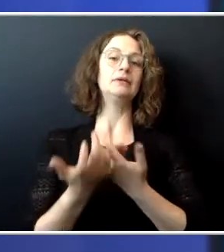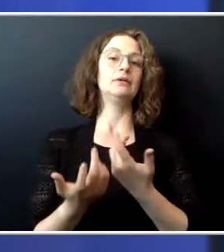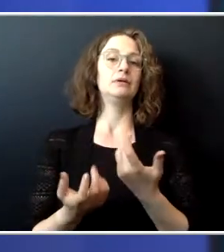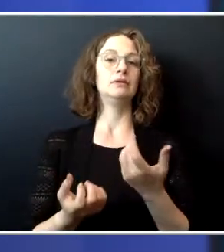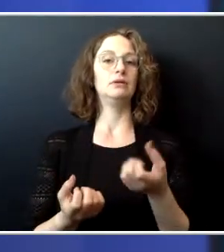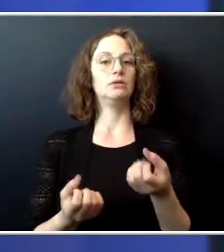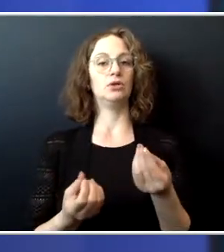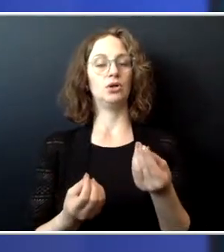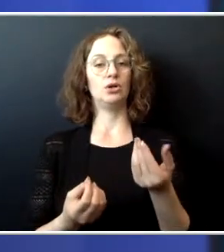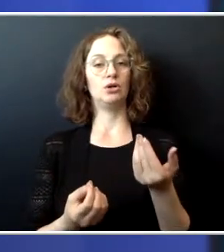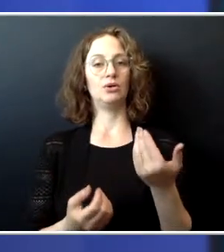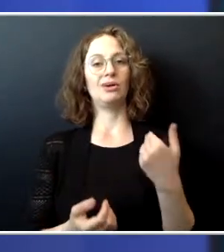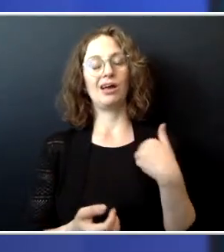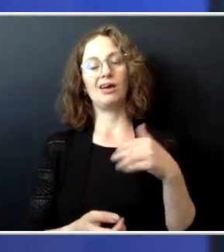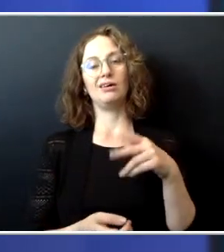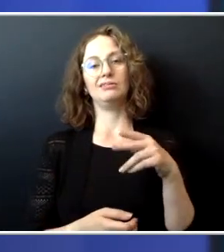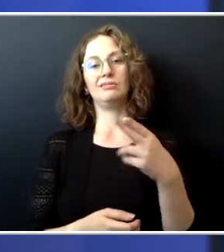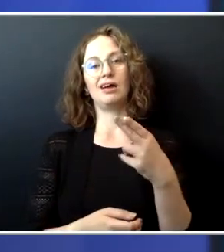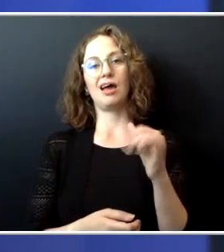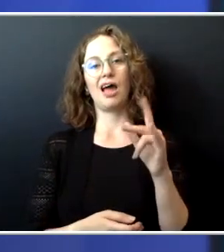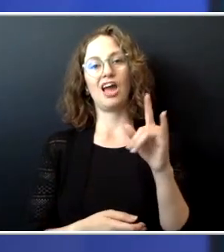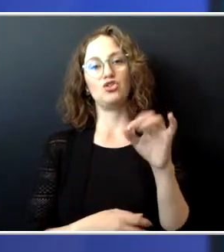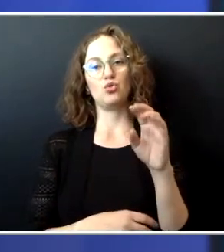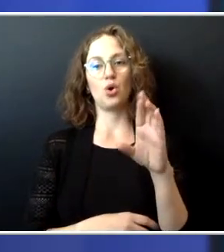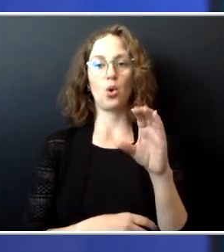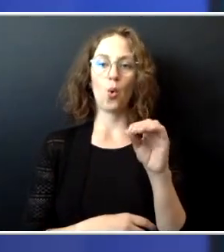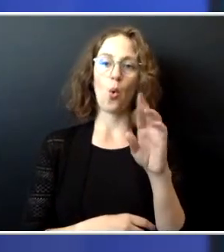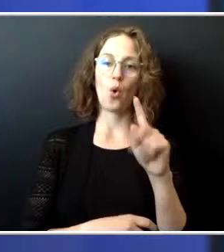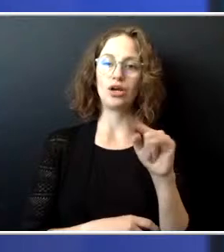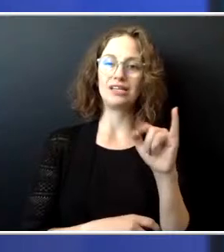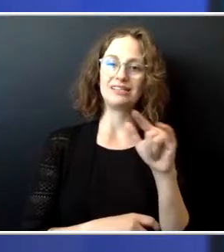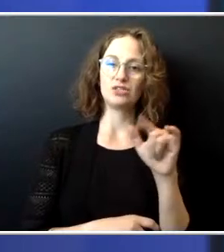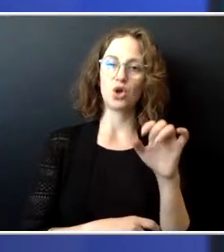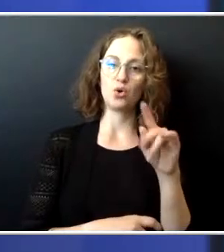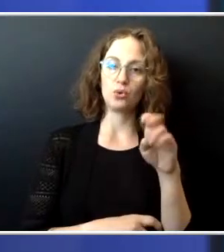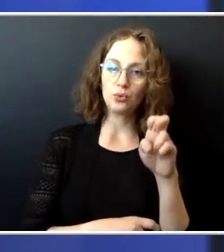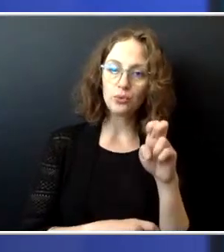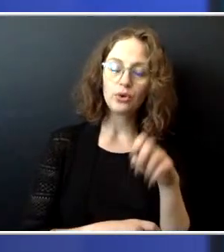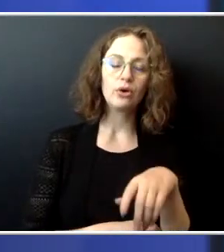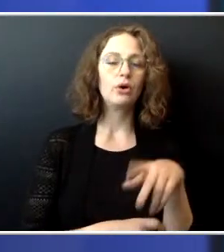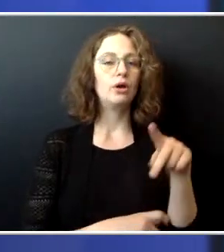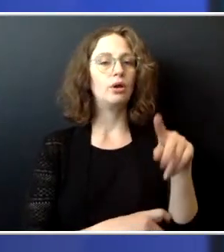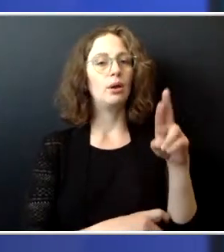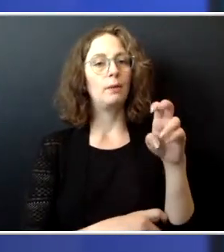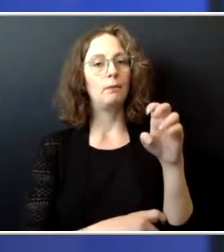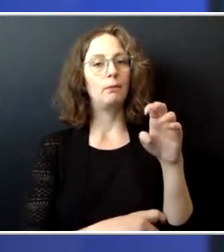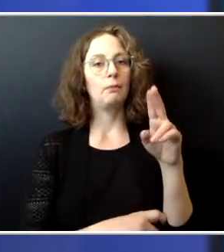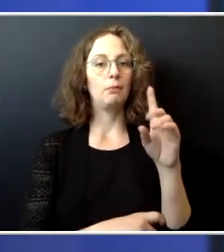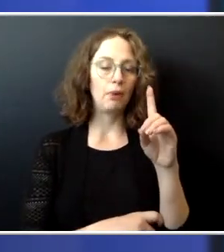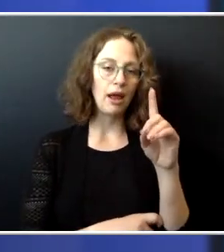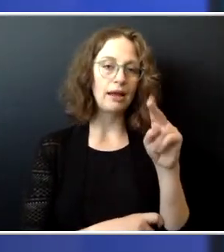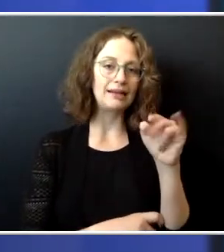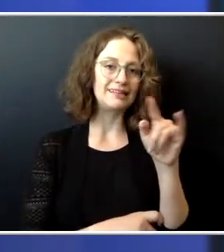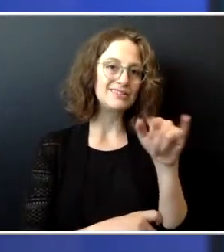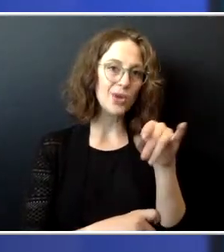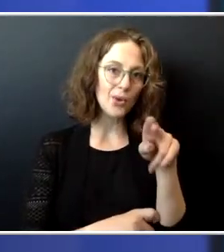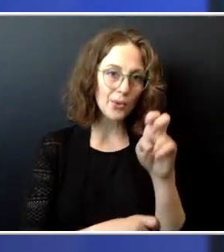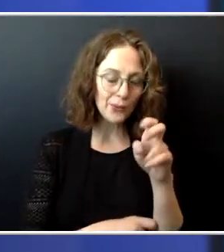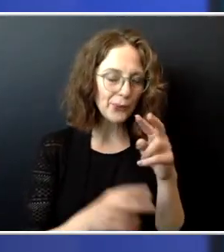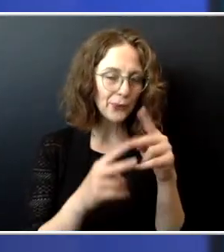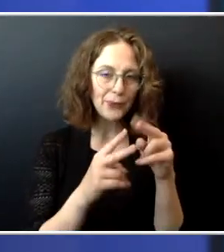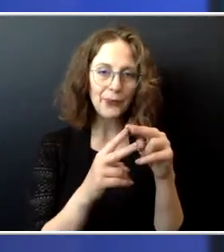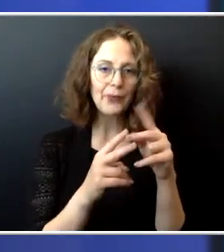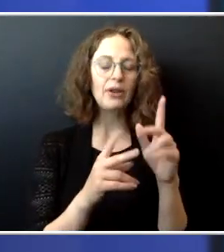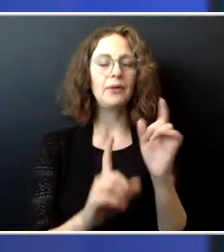or prednisone. And we are giving them just the minimal, the least amount that they